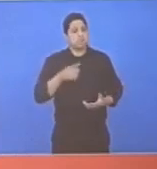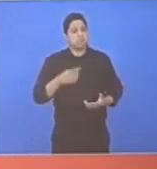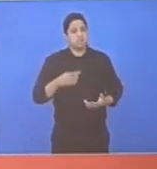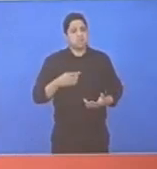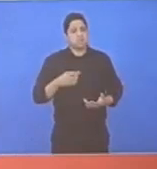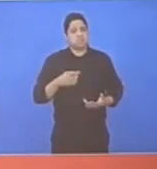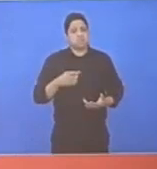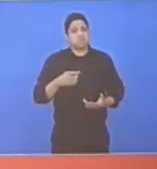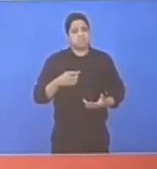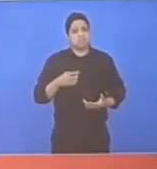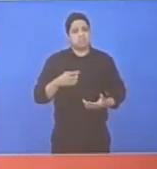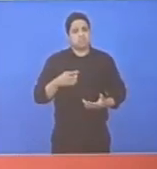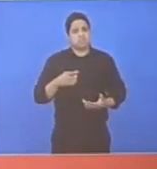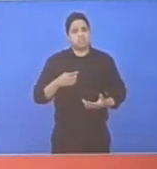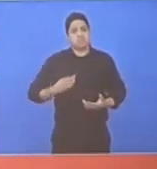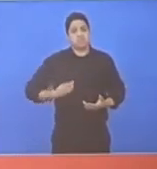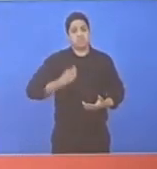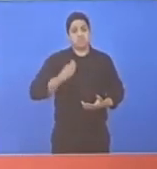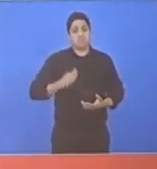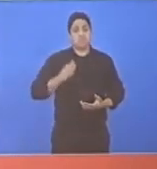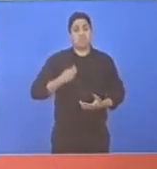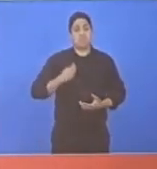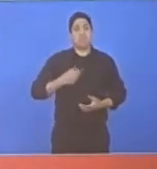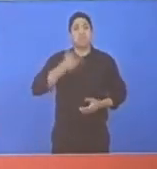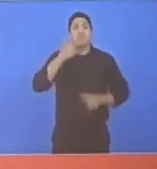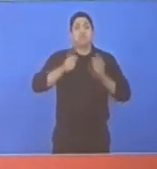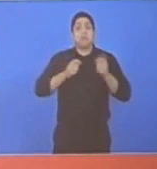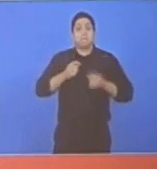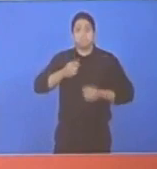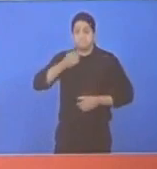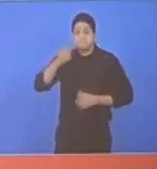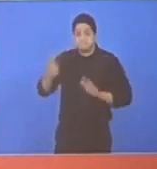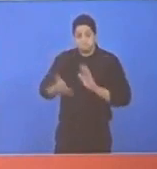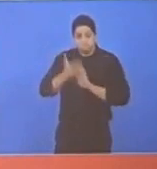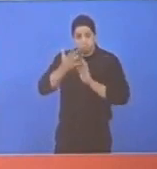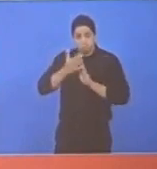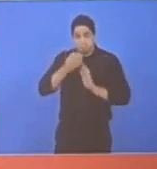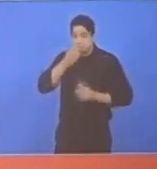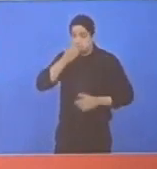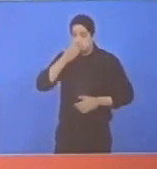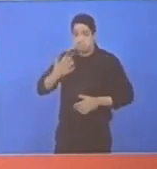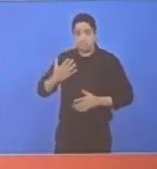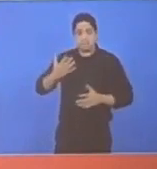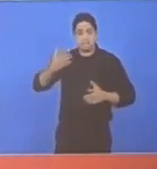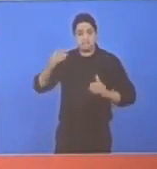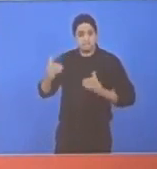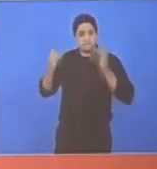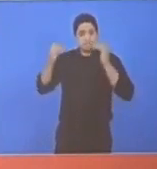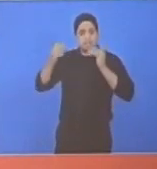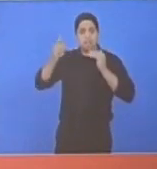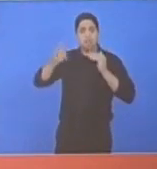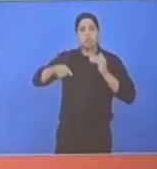And you understand only when you say, blessed is the one that comes in the name of the Lord.